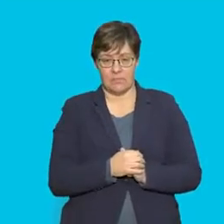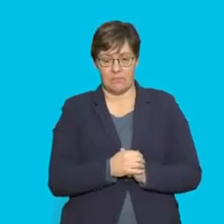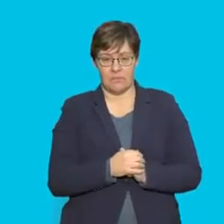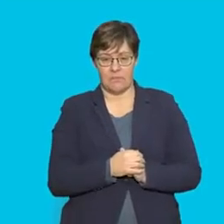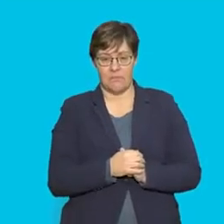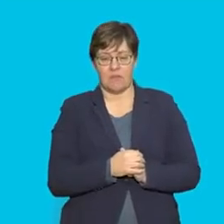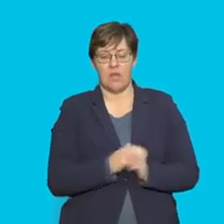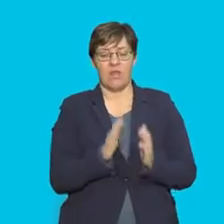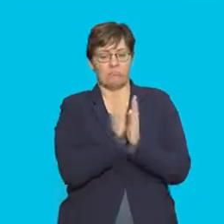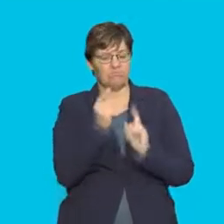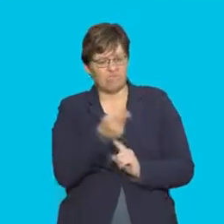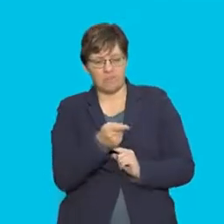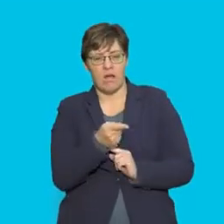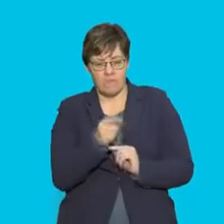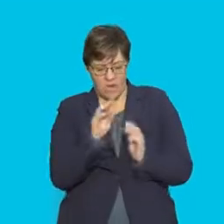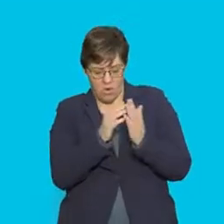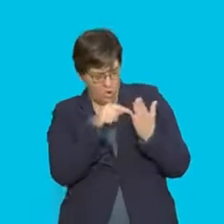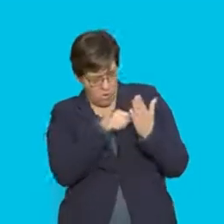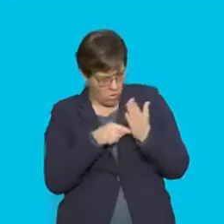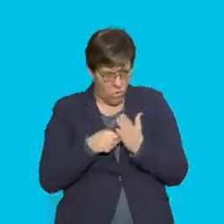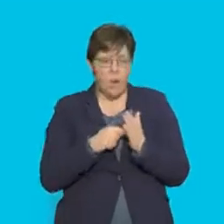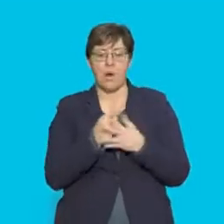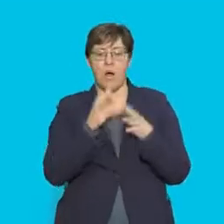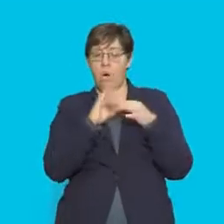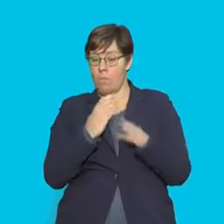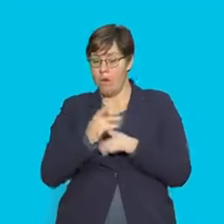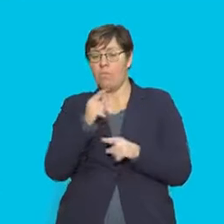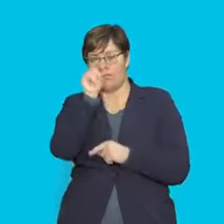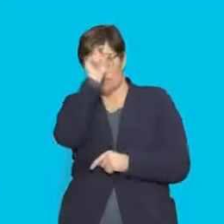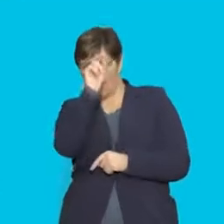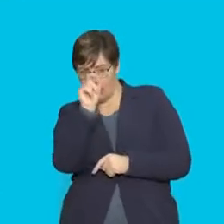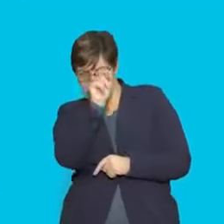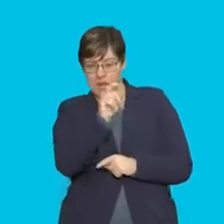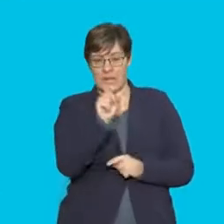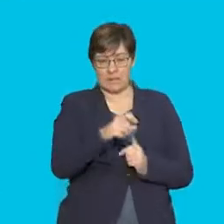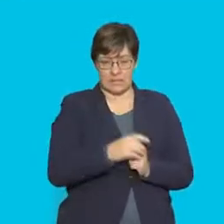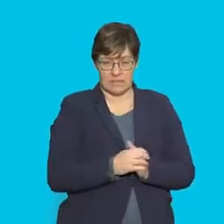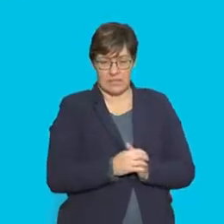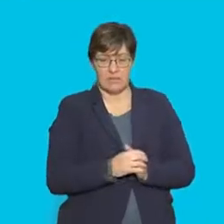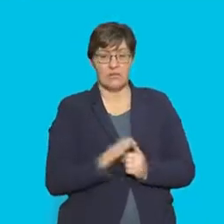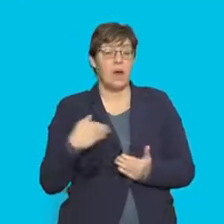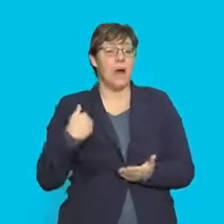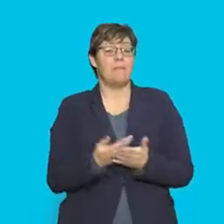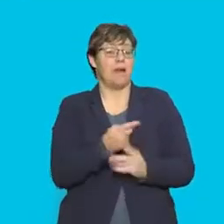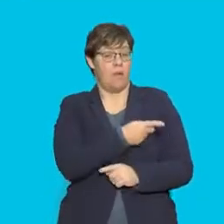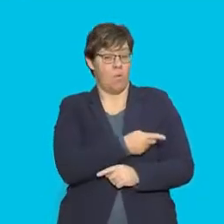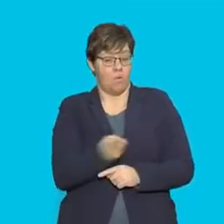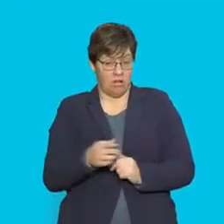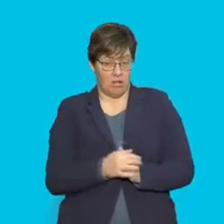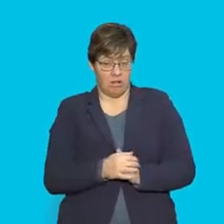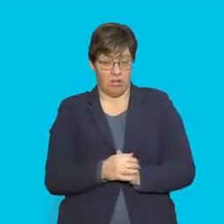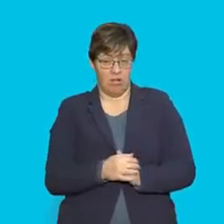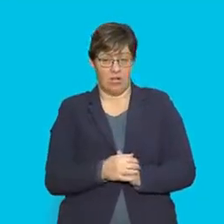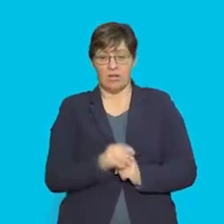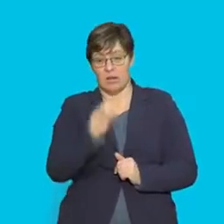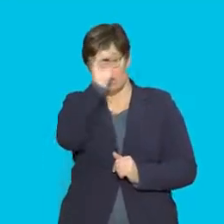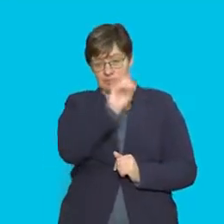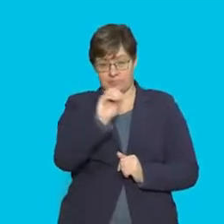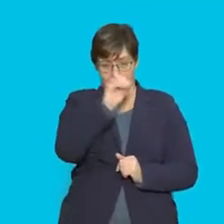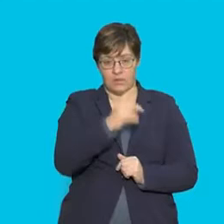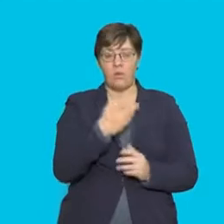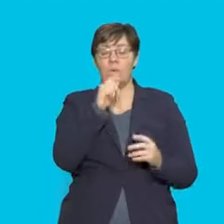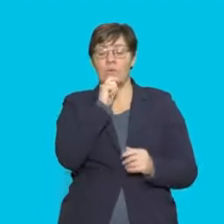or in your textbook if you are trying to do some homework. And then to apply all of this will then be